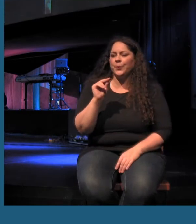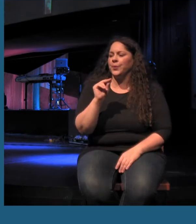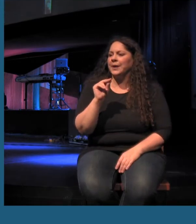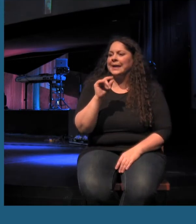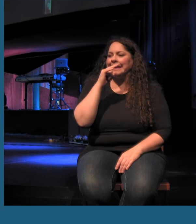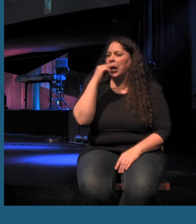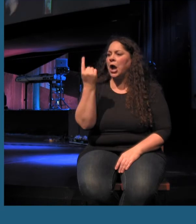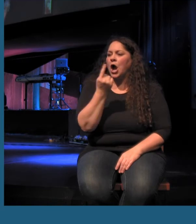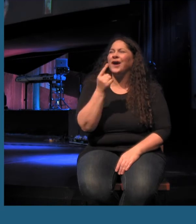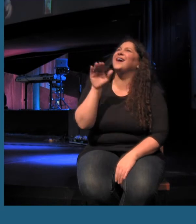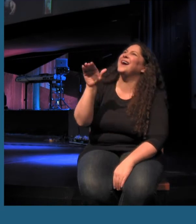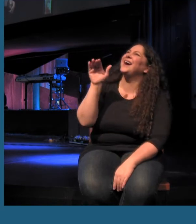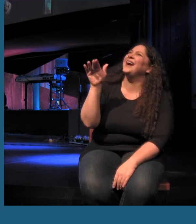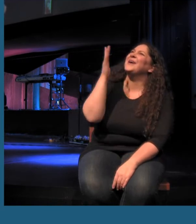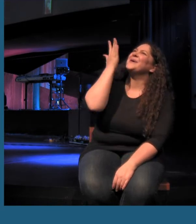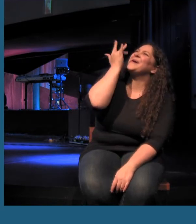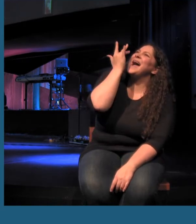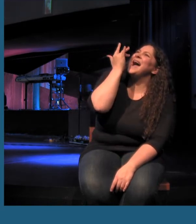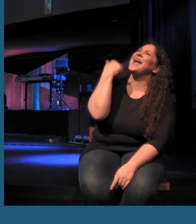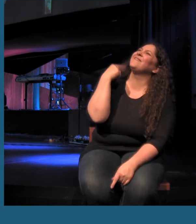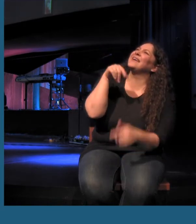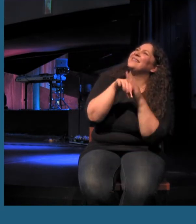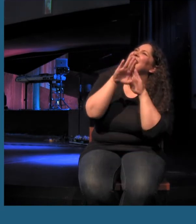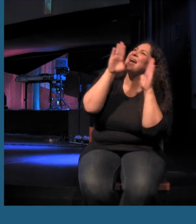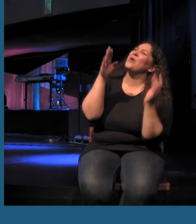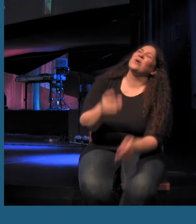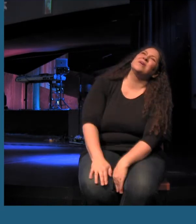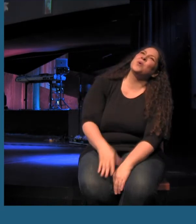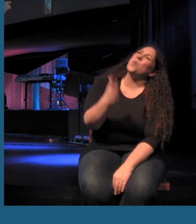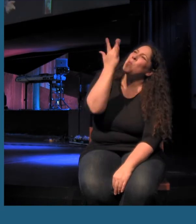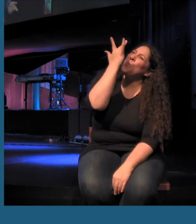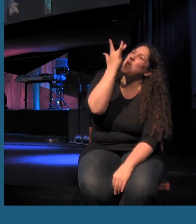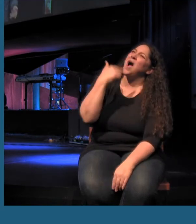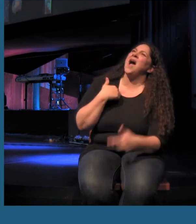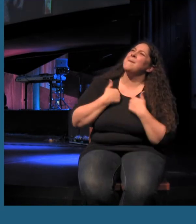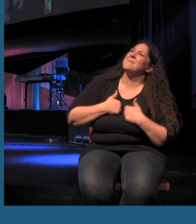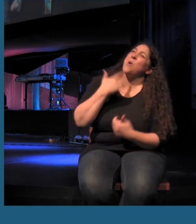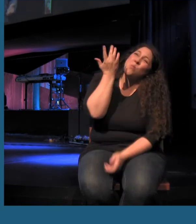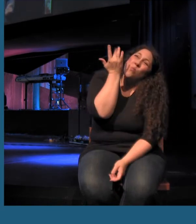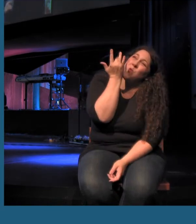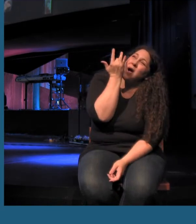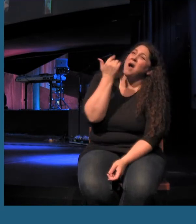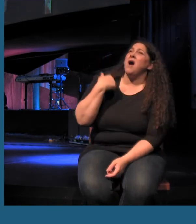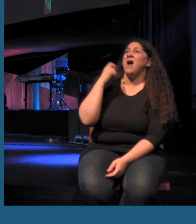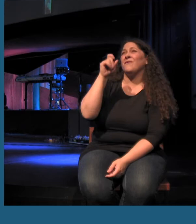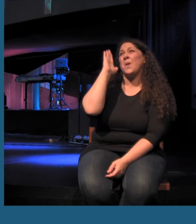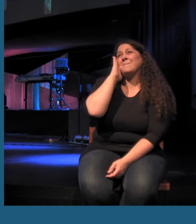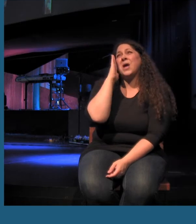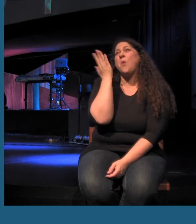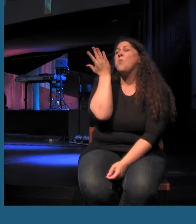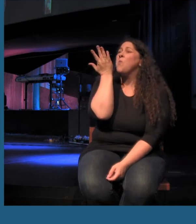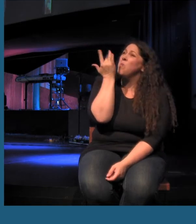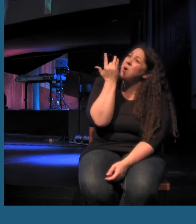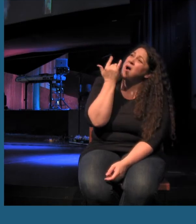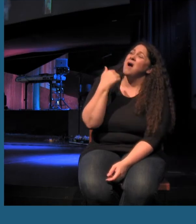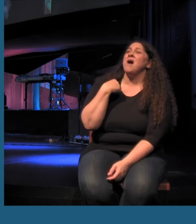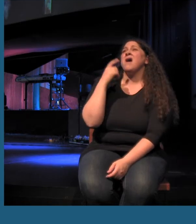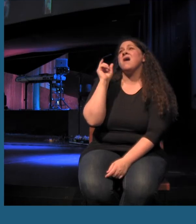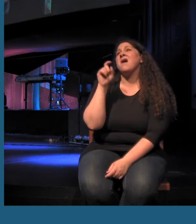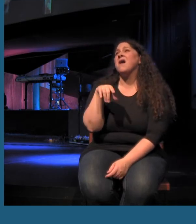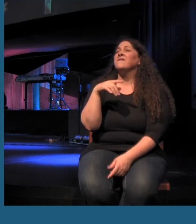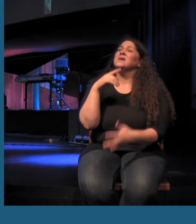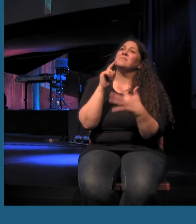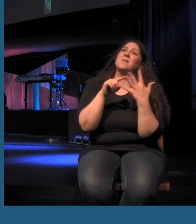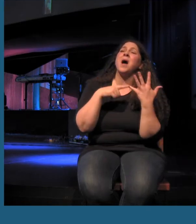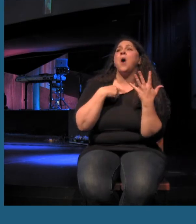Right? They just ask it. Why do I have to come inside? Why do I have to take a bath? Why do I have to go to bed? Why do we have to, you know,